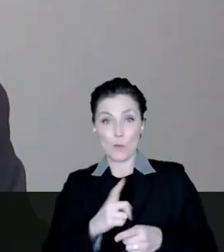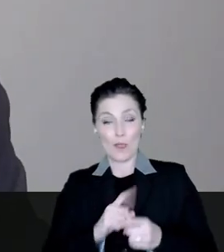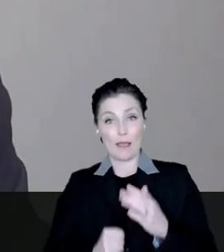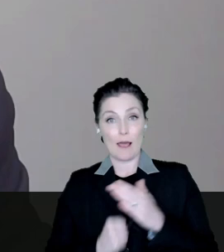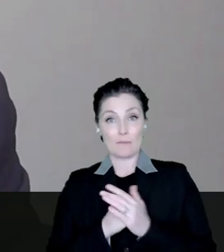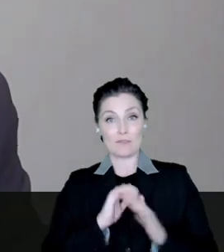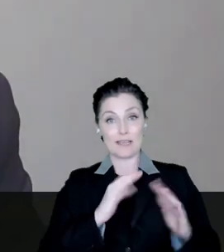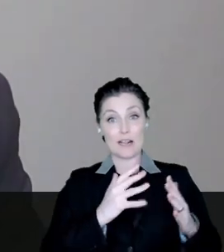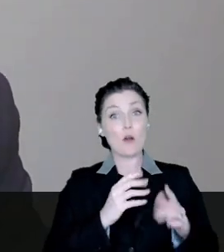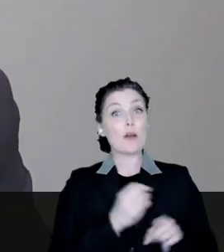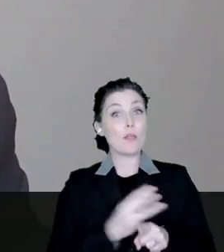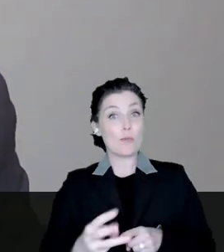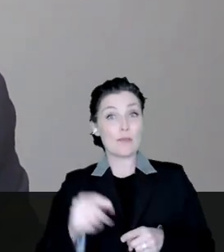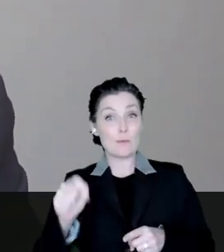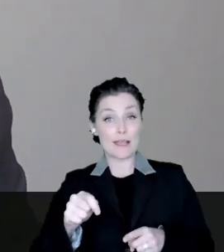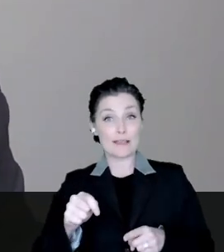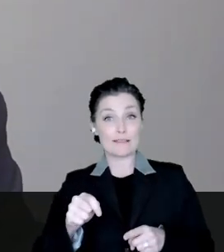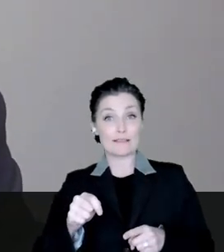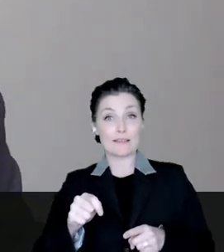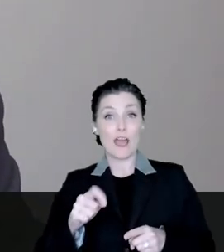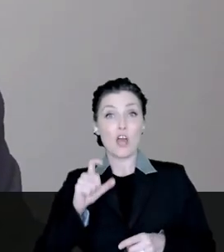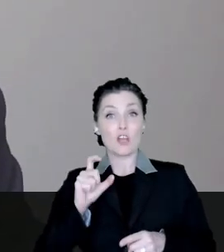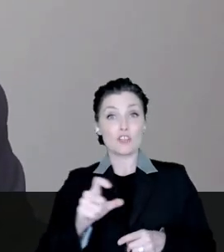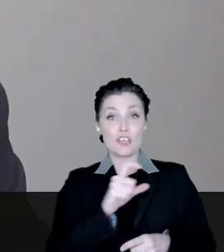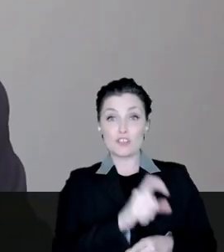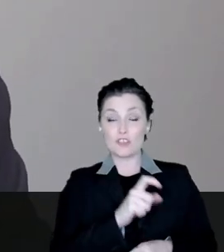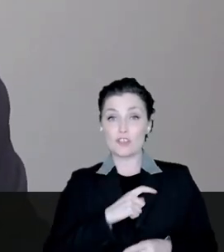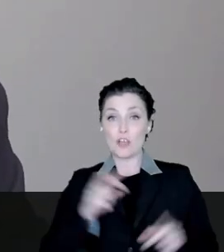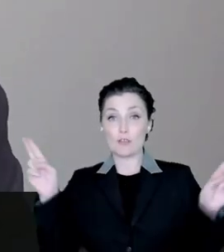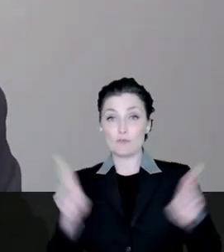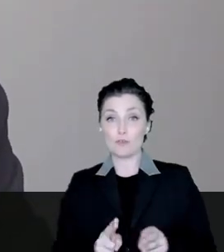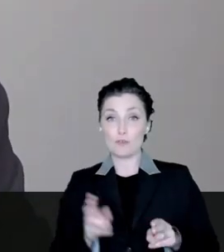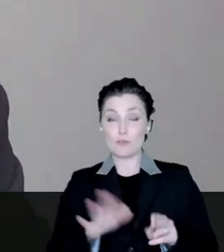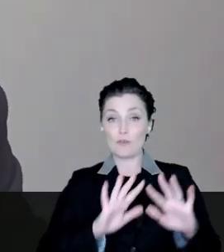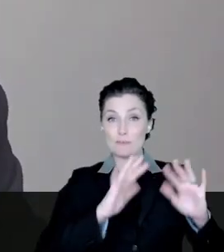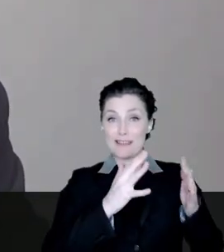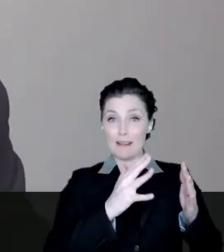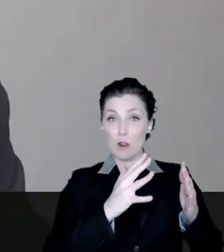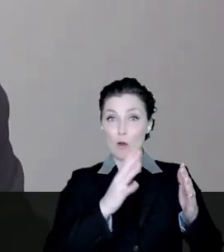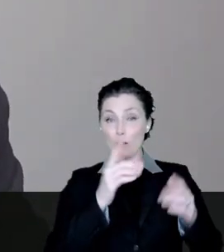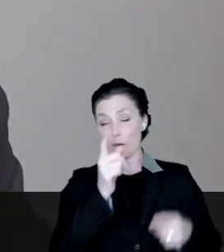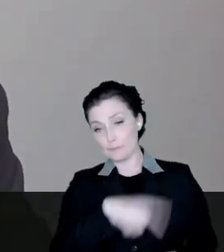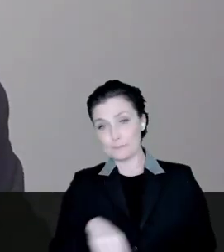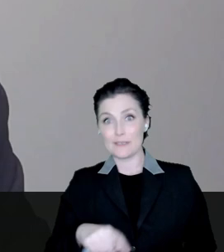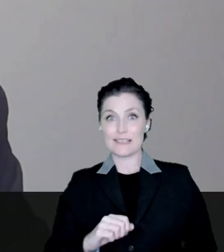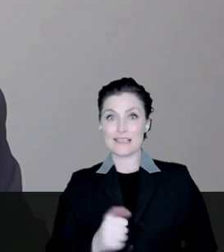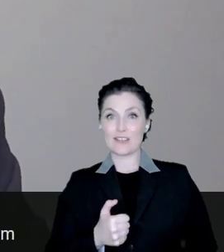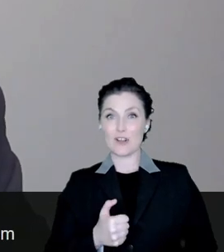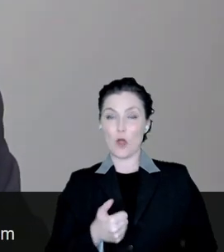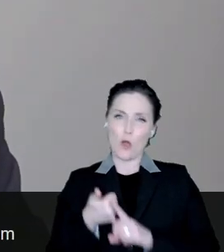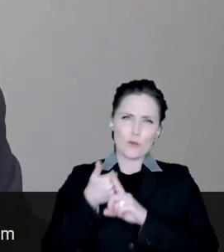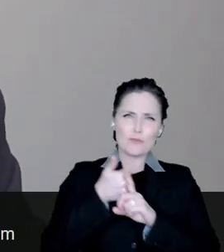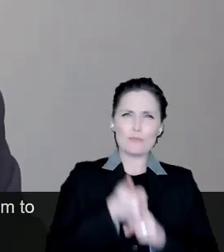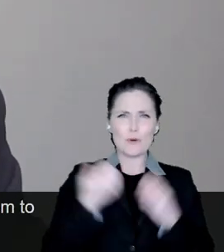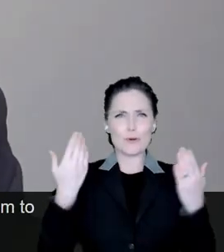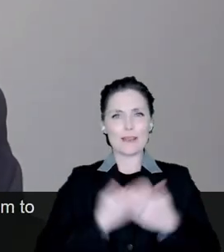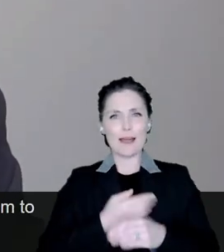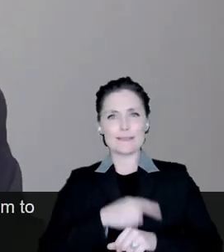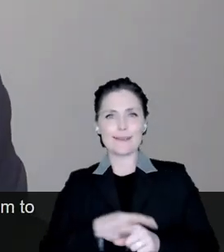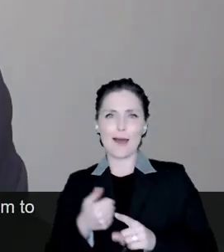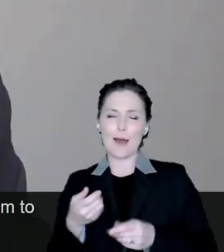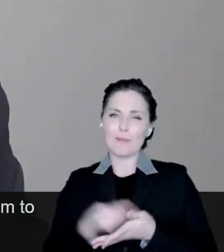congestion charge will be reduced from 10 p.m. to 6 p.m., supporting the nighttime economy, supporting